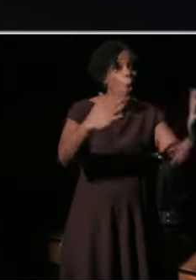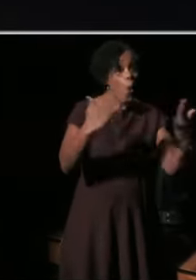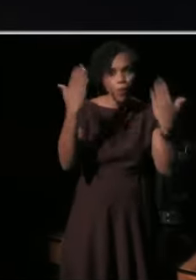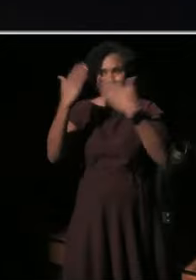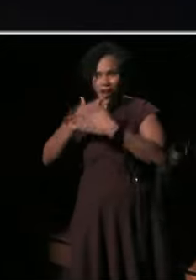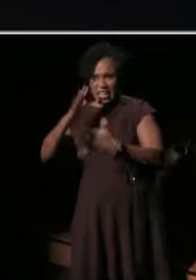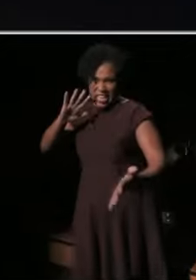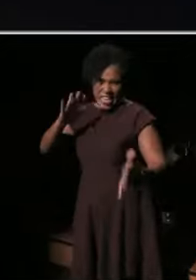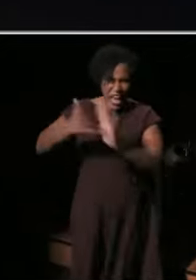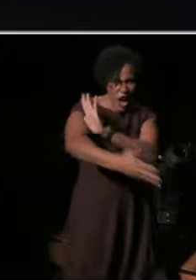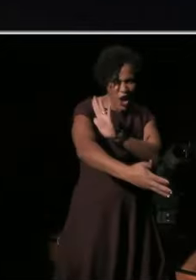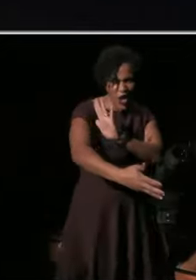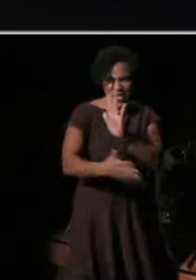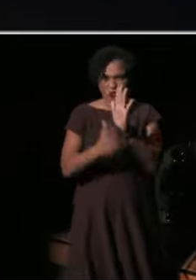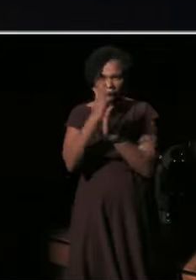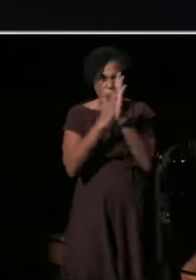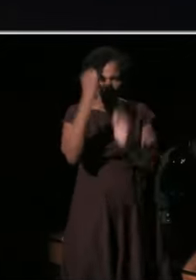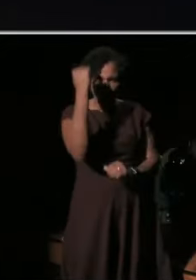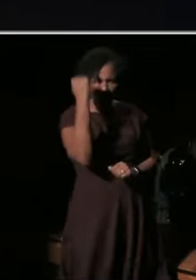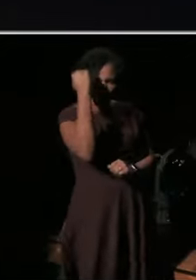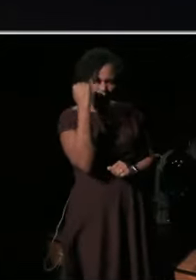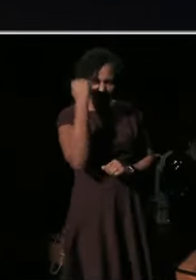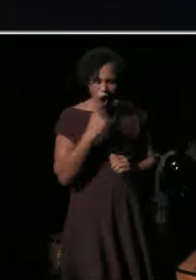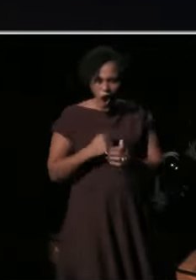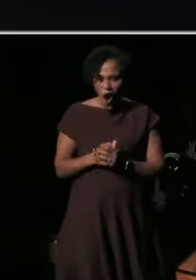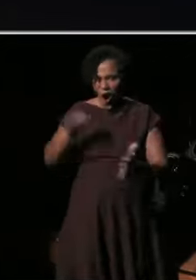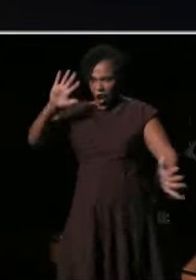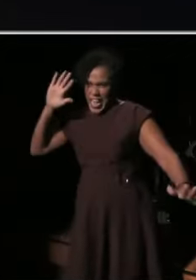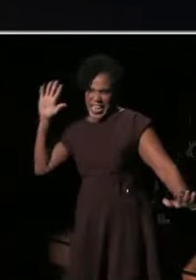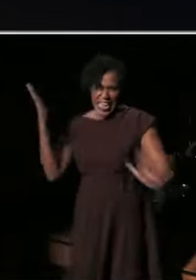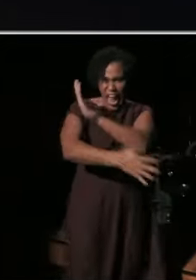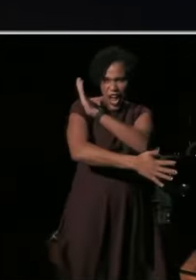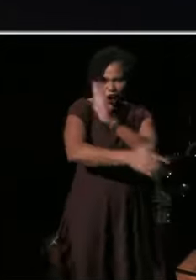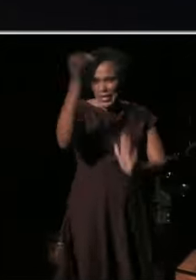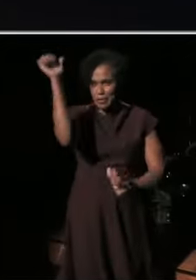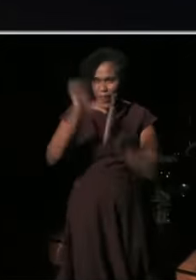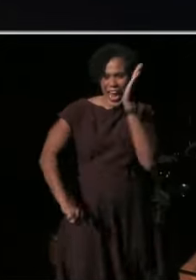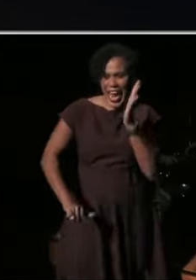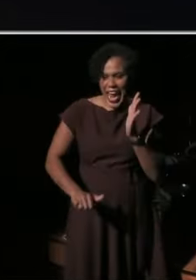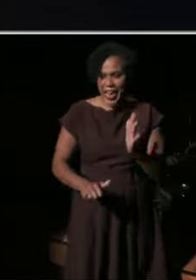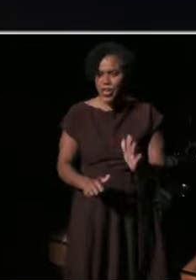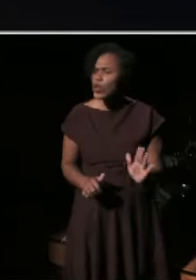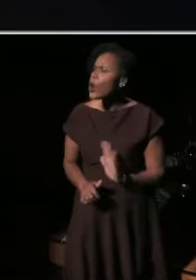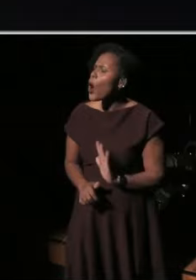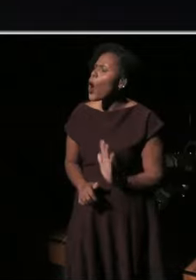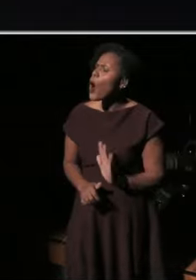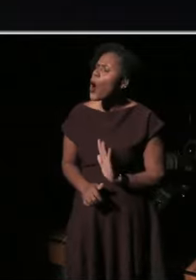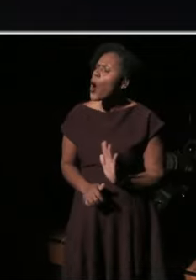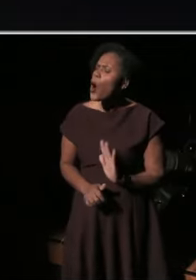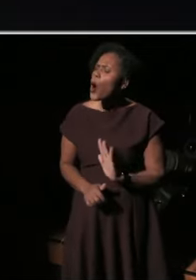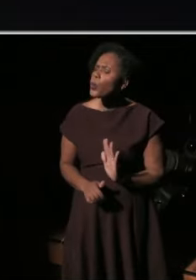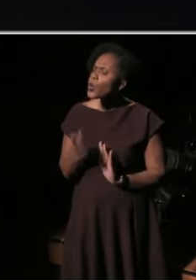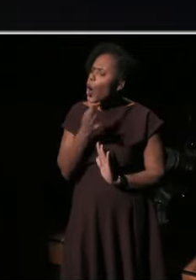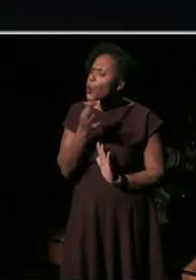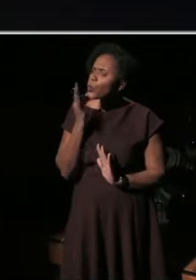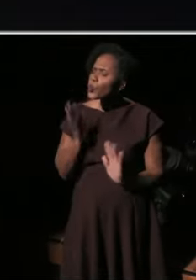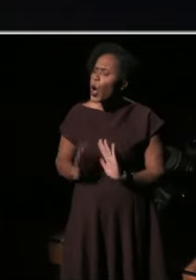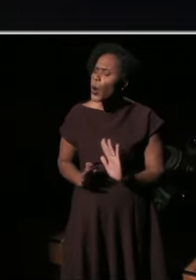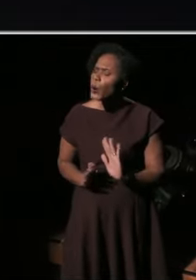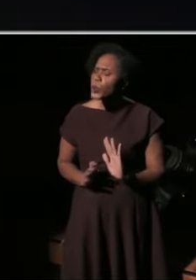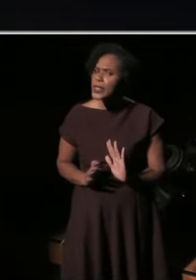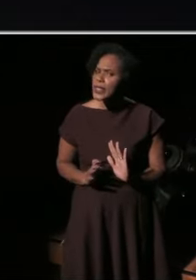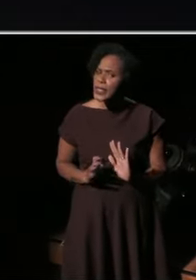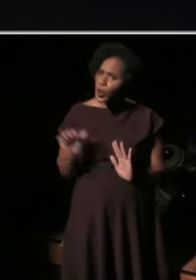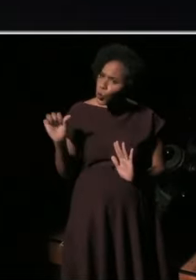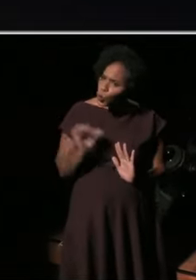Way! Let the chaos begin! No! No, Rosie, we're supposed